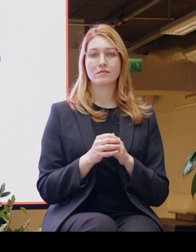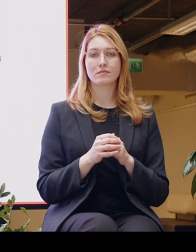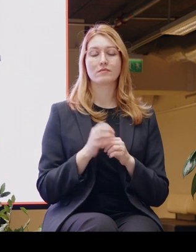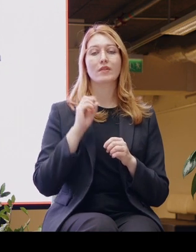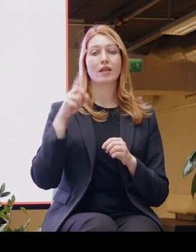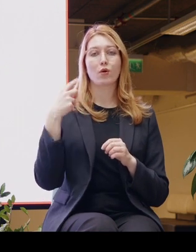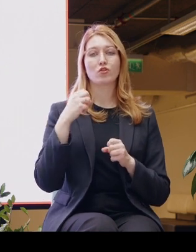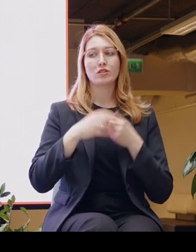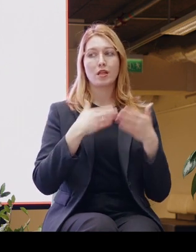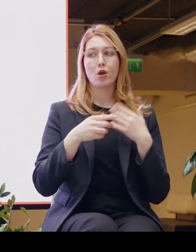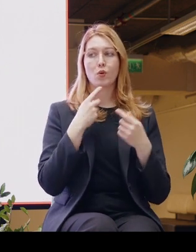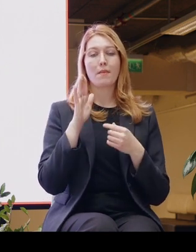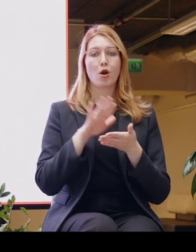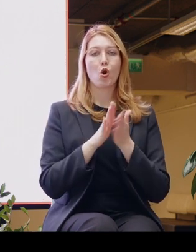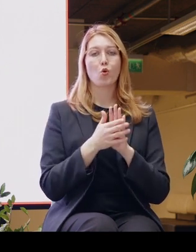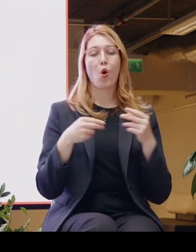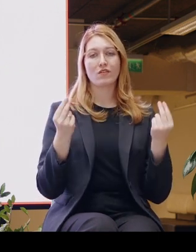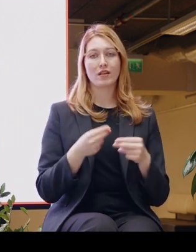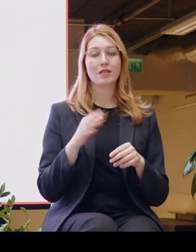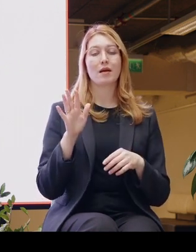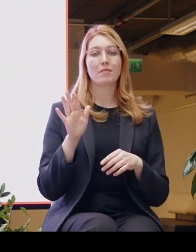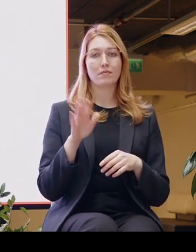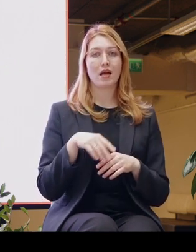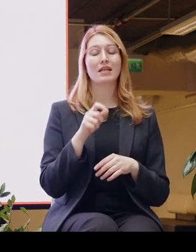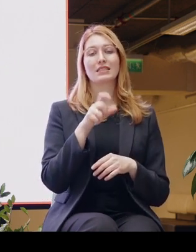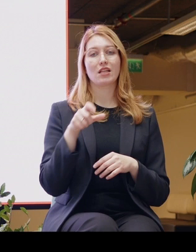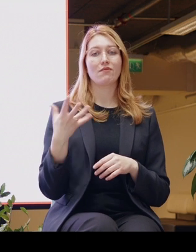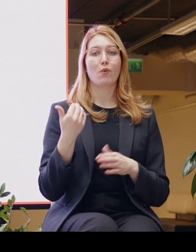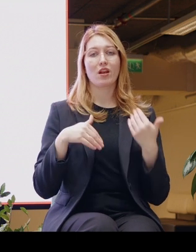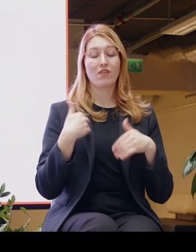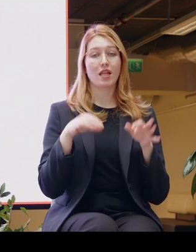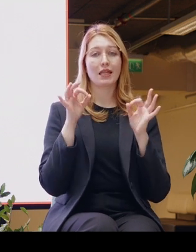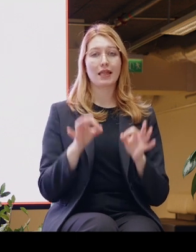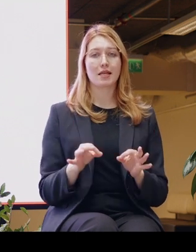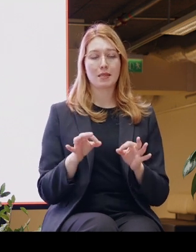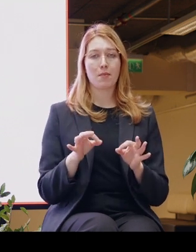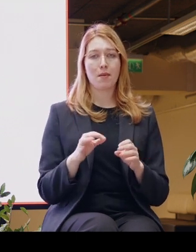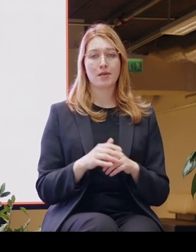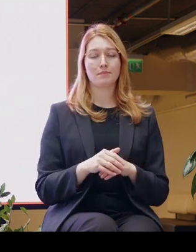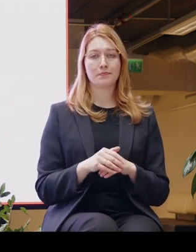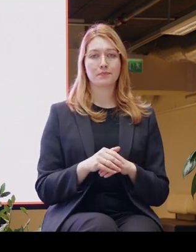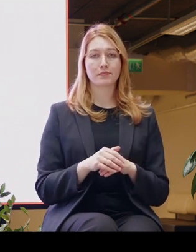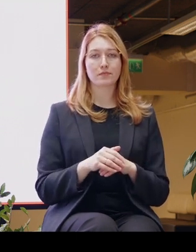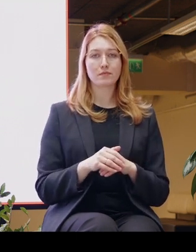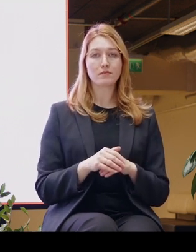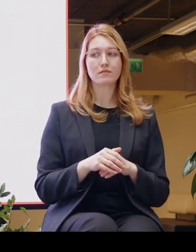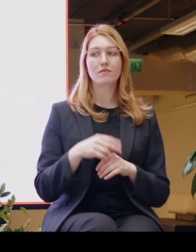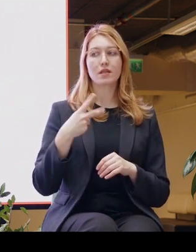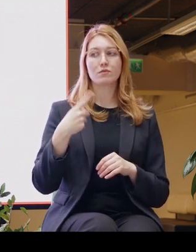we are talking about Convention of the Rights of Persons with Disabilities. On March